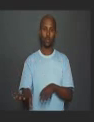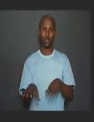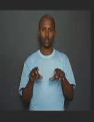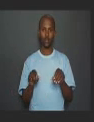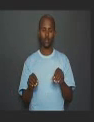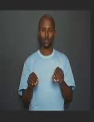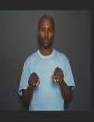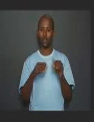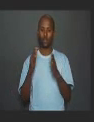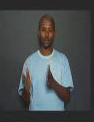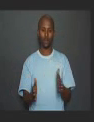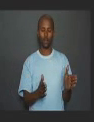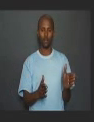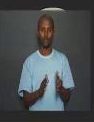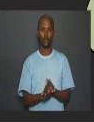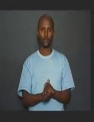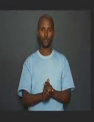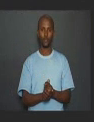Students, let's get ready.